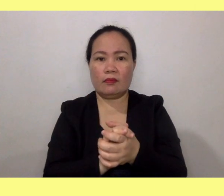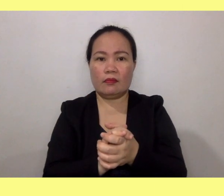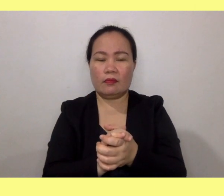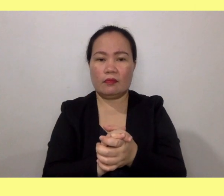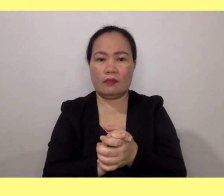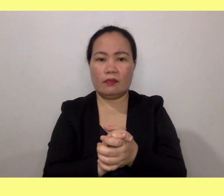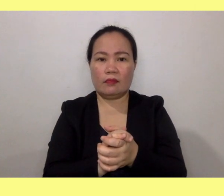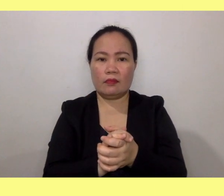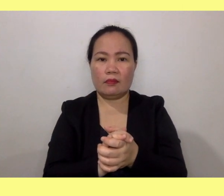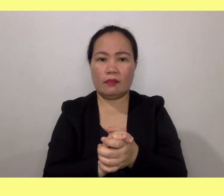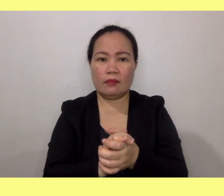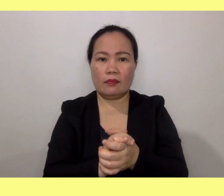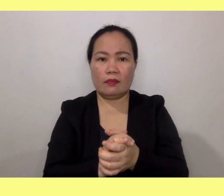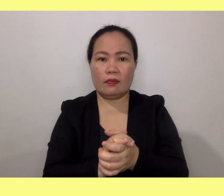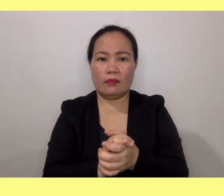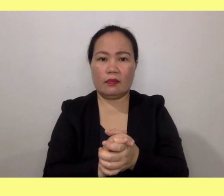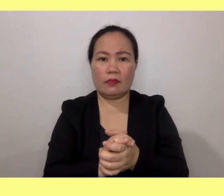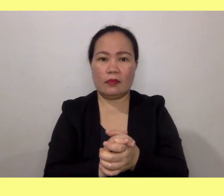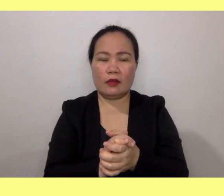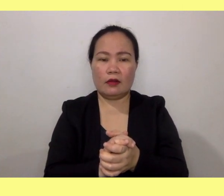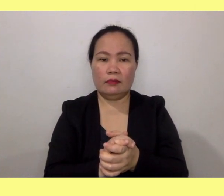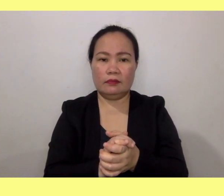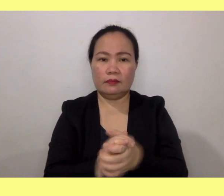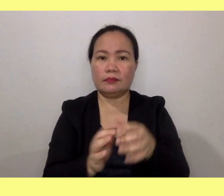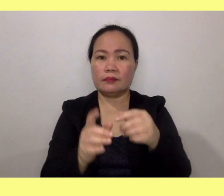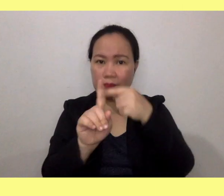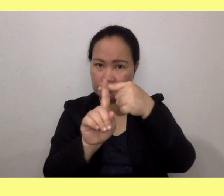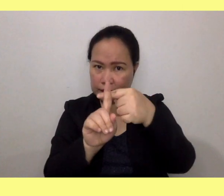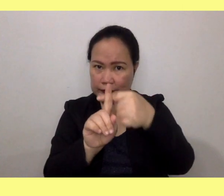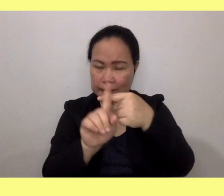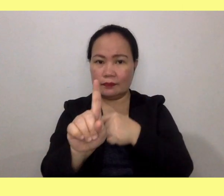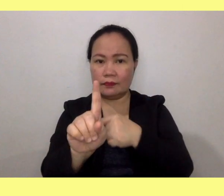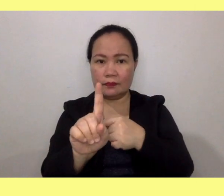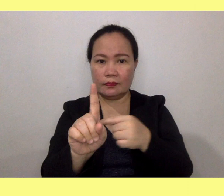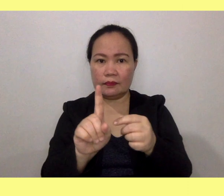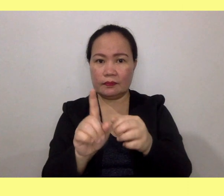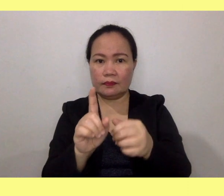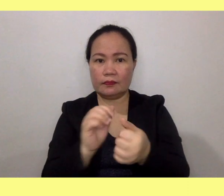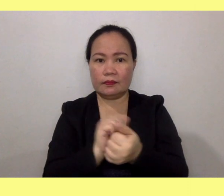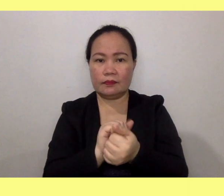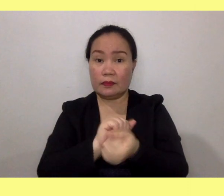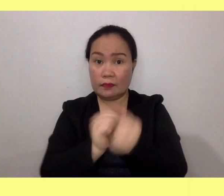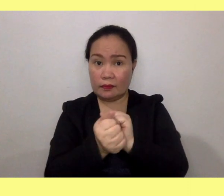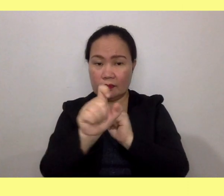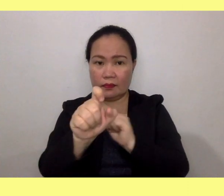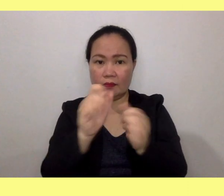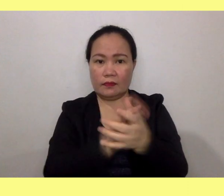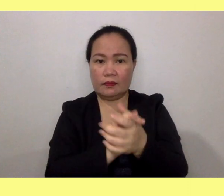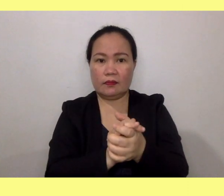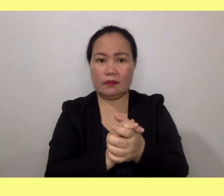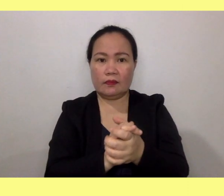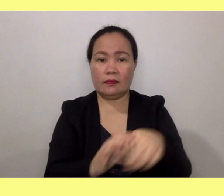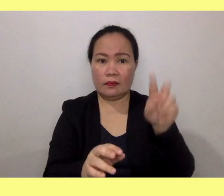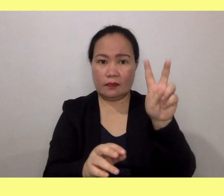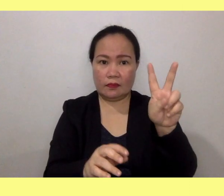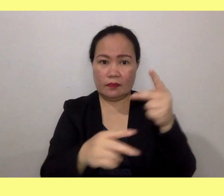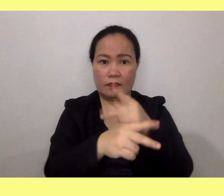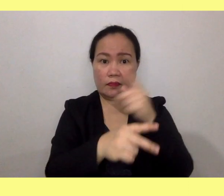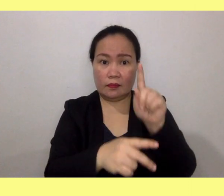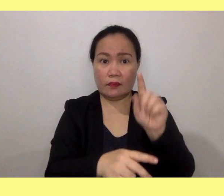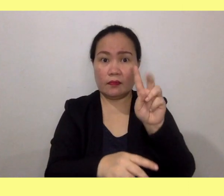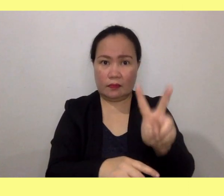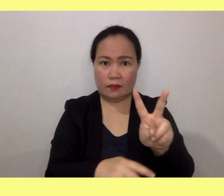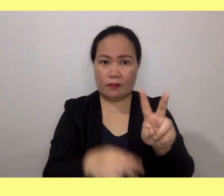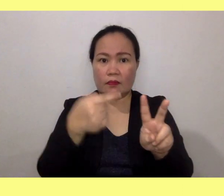equal to 2 times 1. Lalagay natin si 1 minus 3. So, this is 2 times 1. That is 2 minus 3.